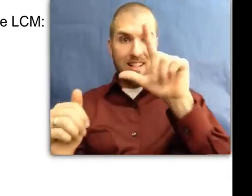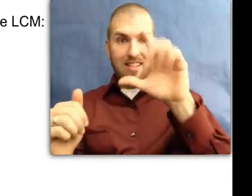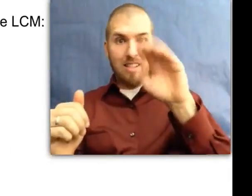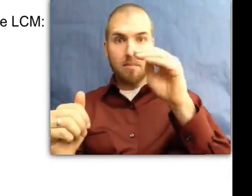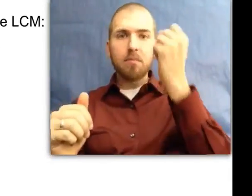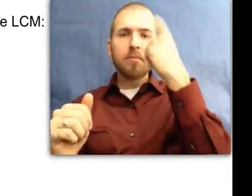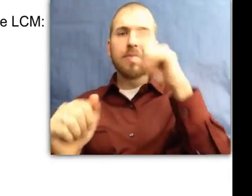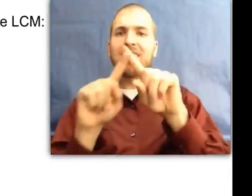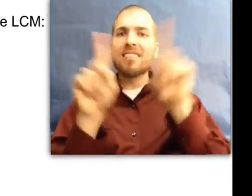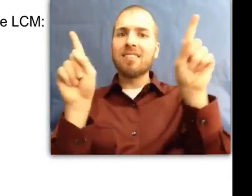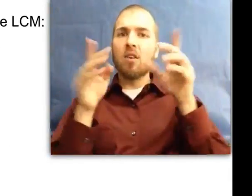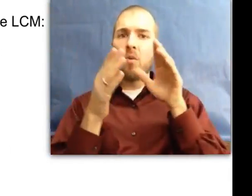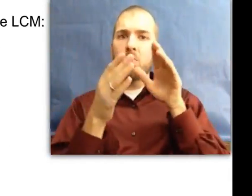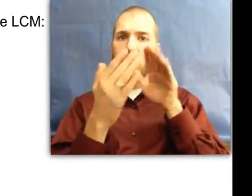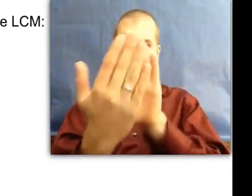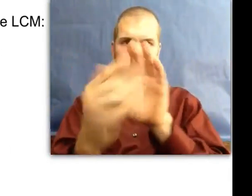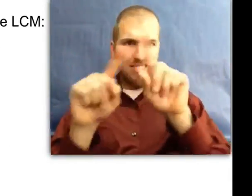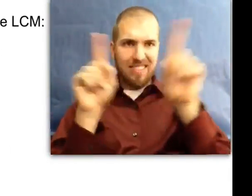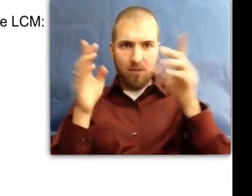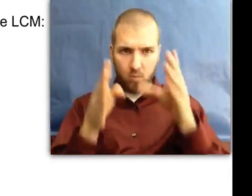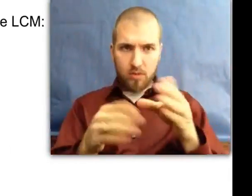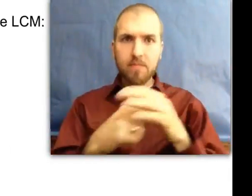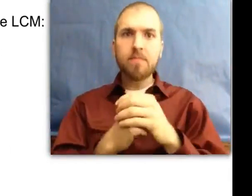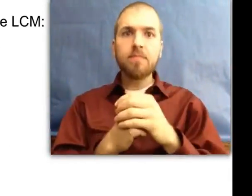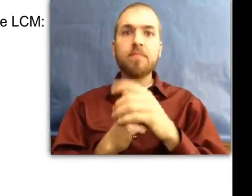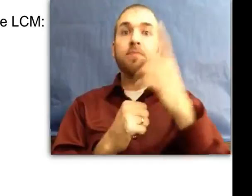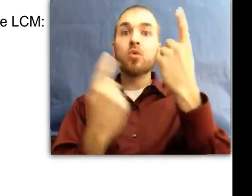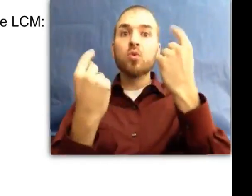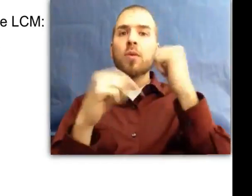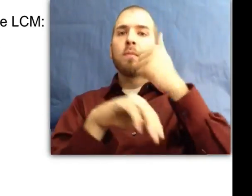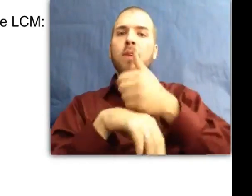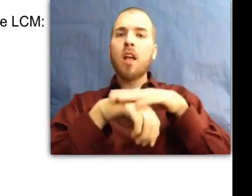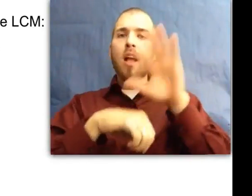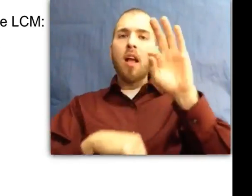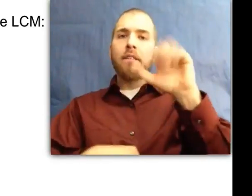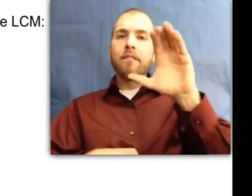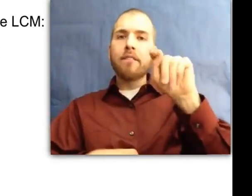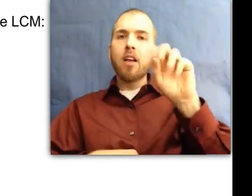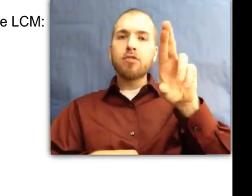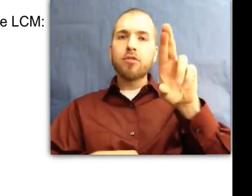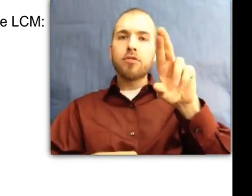Okay, so now we're going to do a different way of finding the LCM.